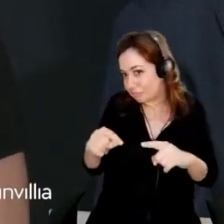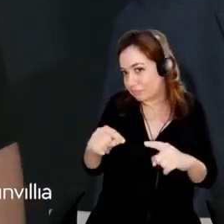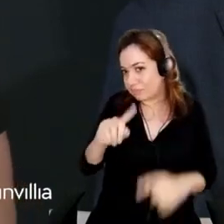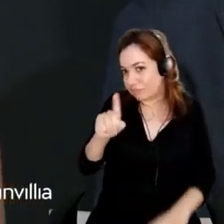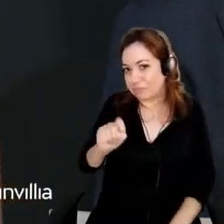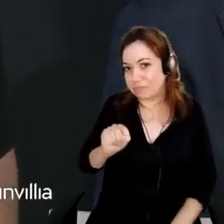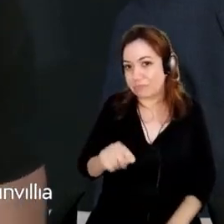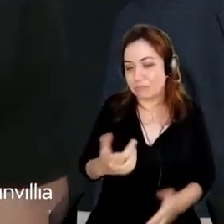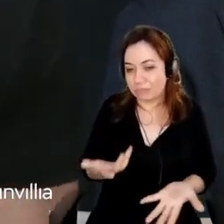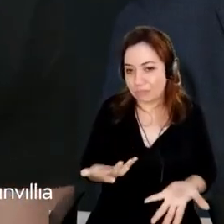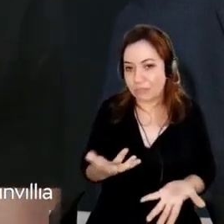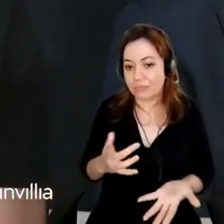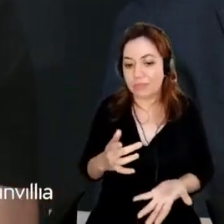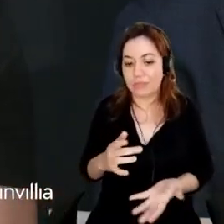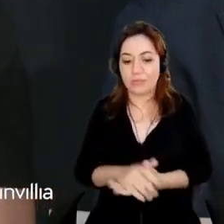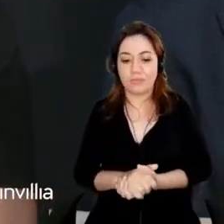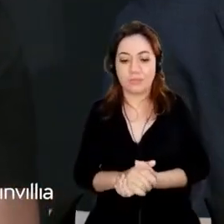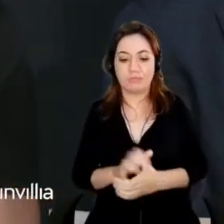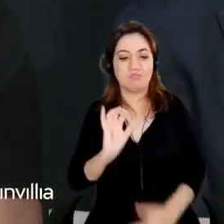These are impressive figures. So